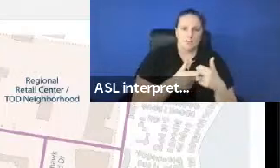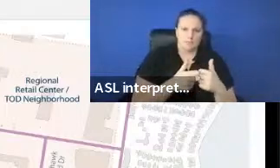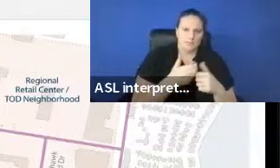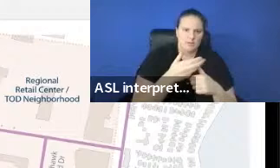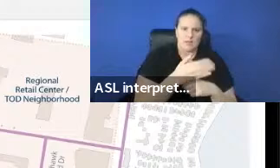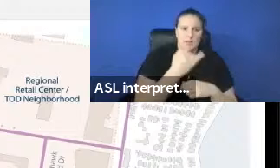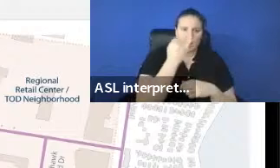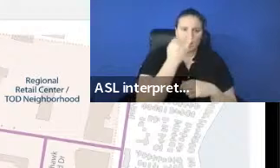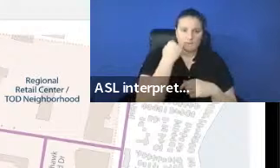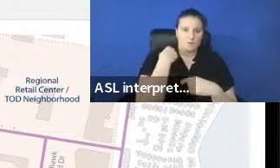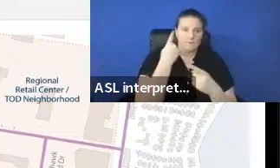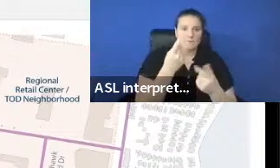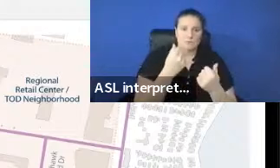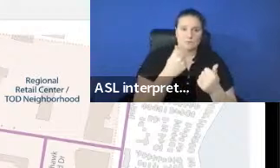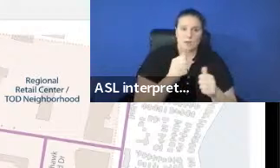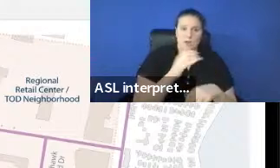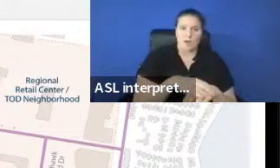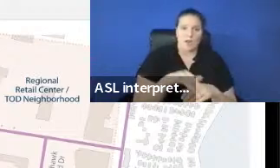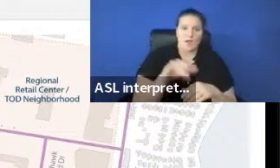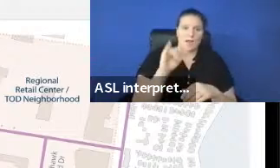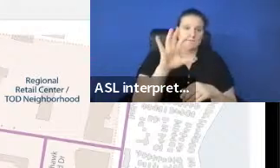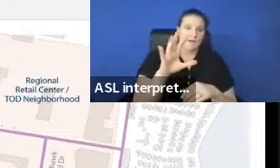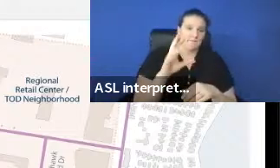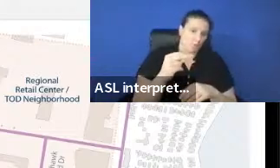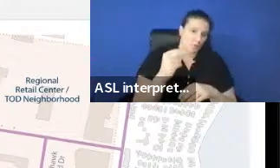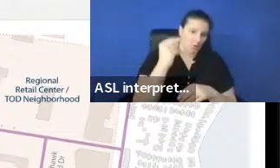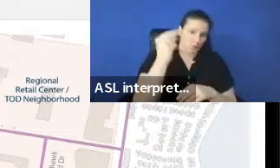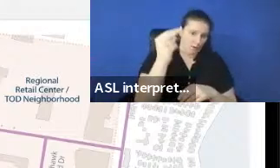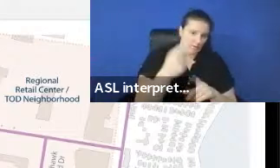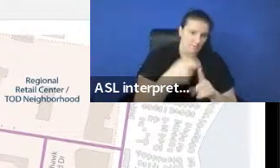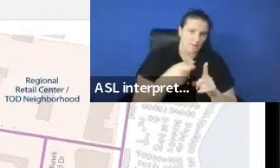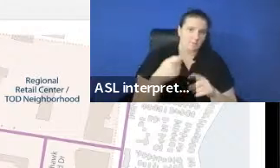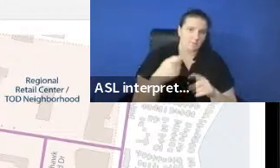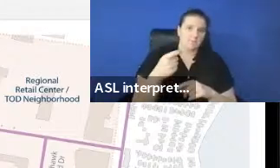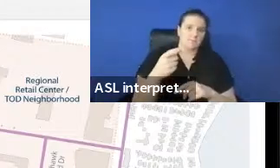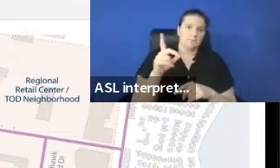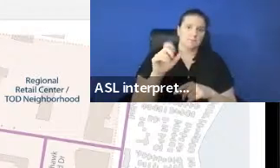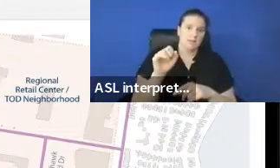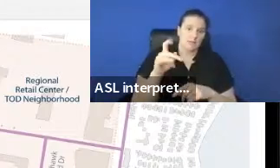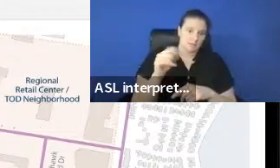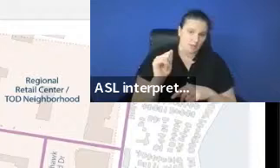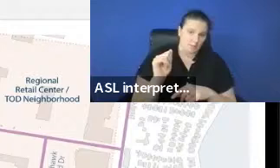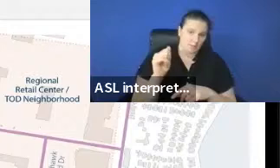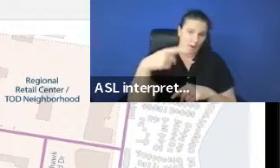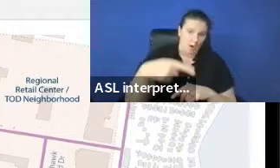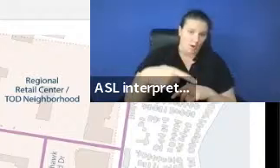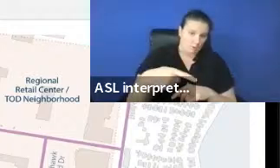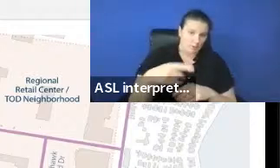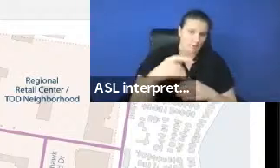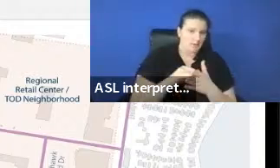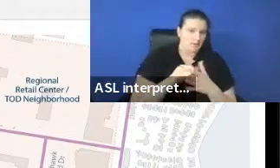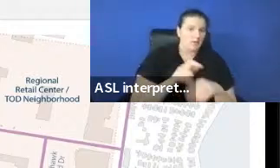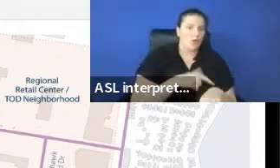you've ever tried to get on I-5 going north from Delta Park, it takes a long